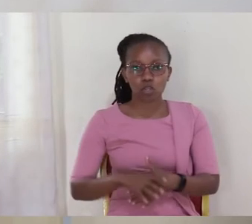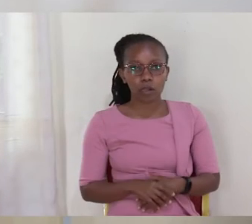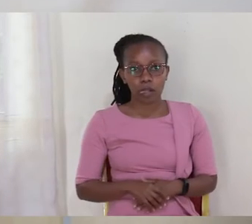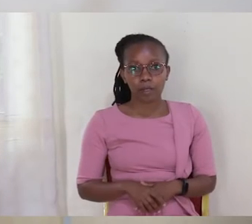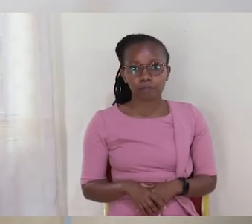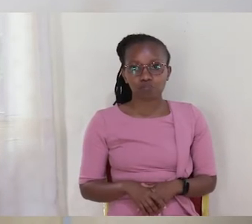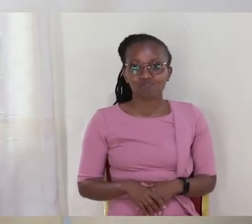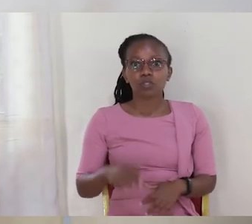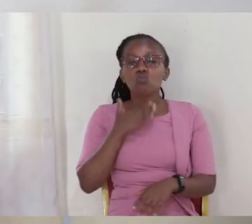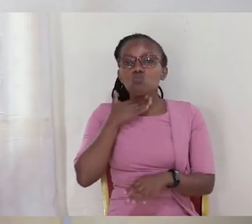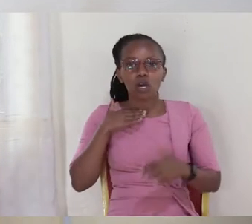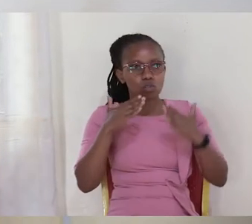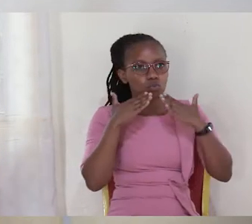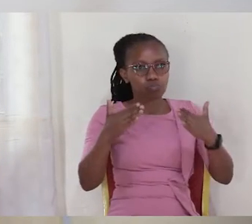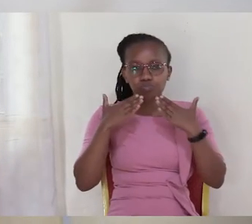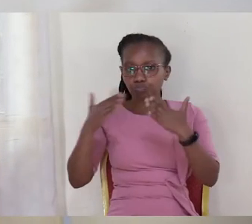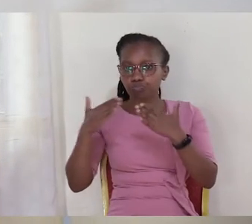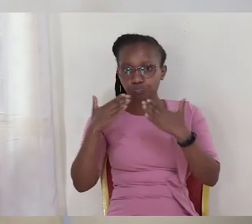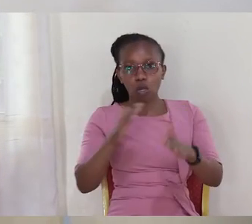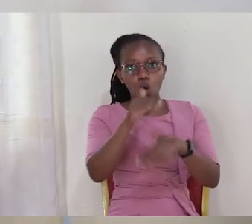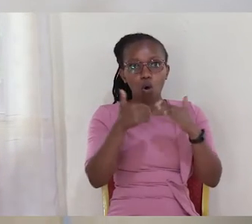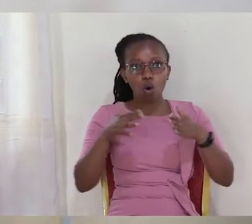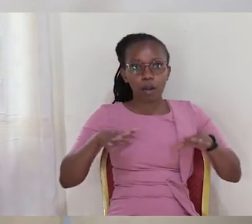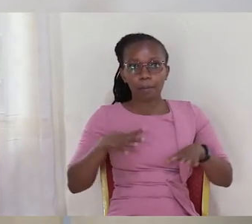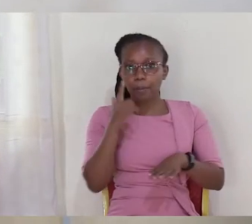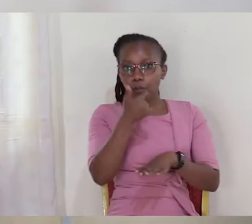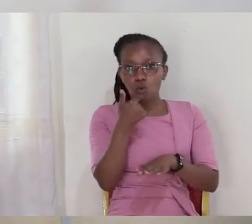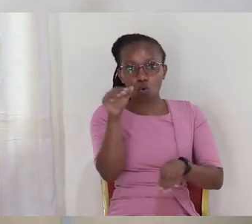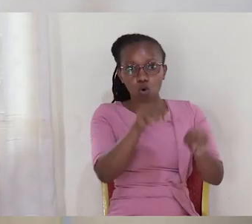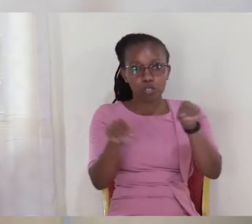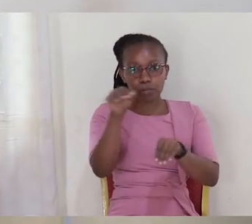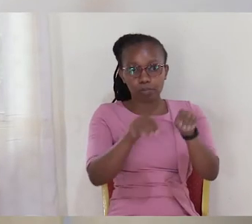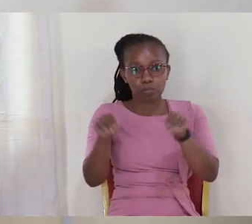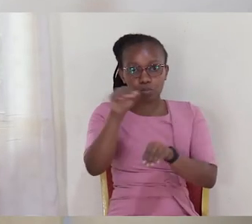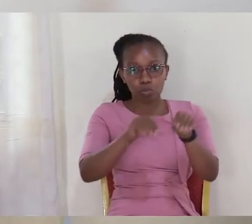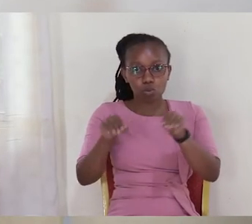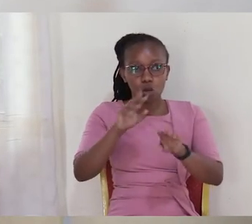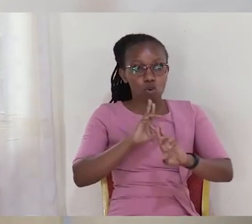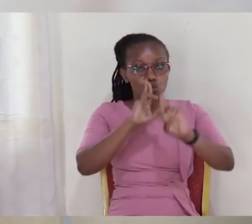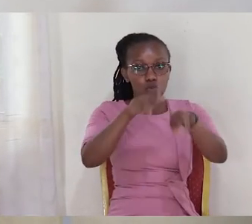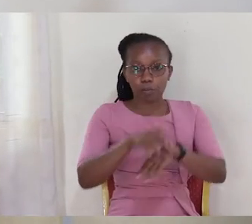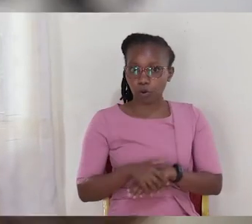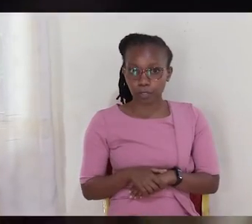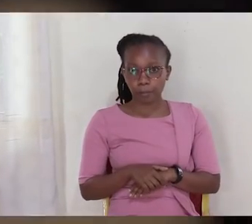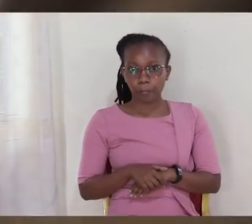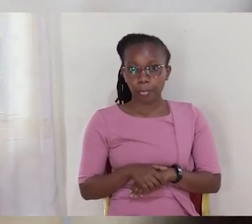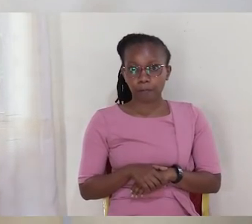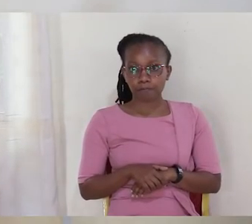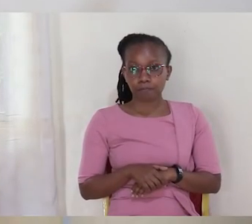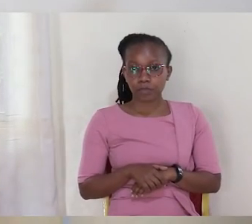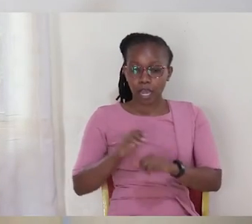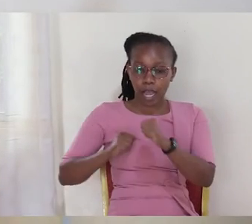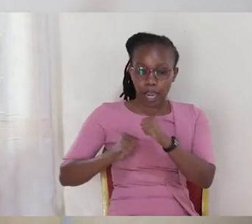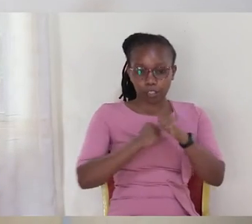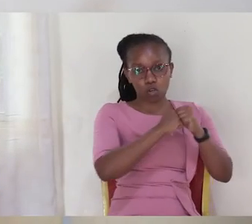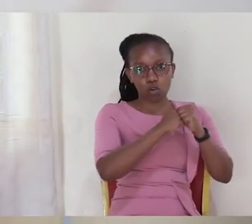Ultimately, I would like to thank all those who contributed to this report, with the support from FIDH main donor, which